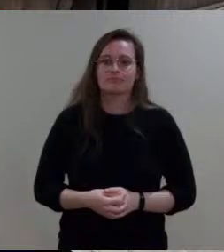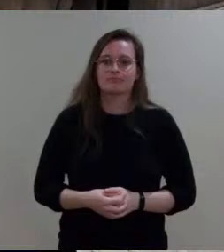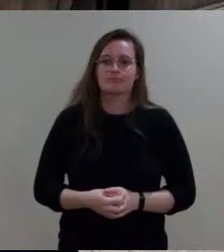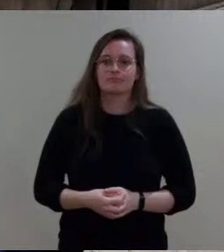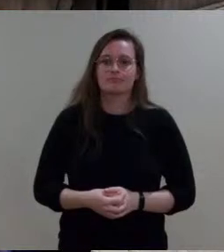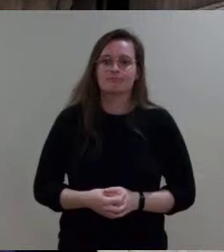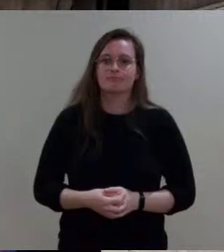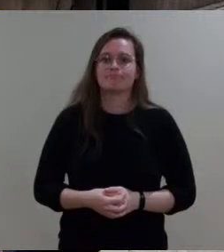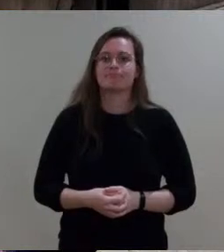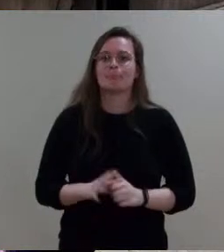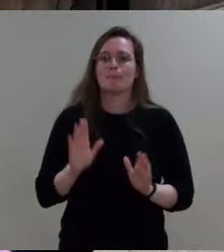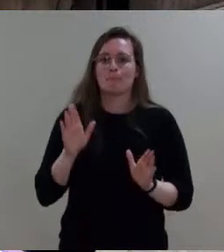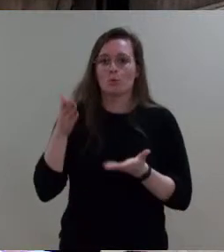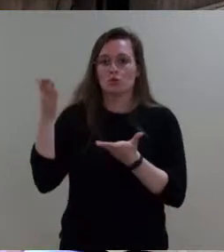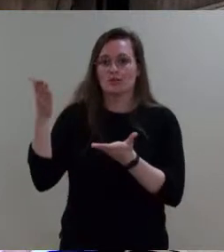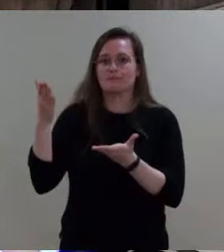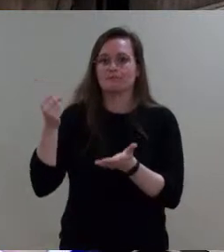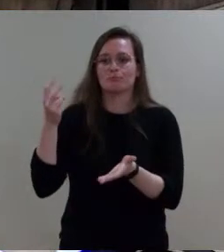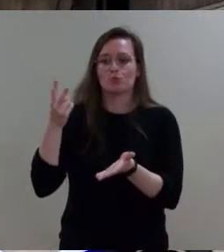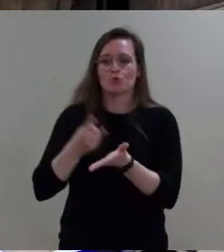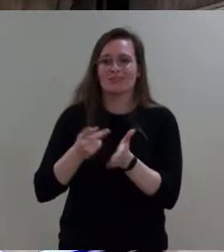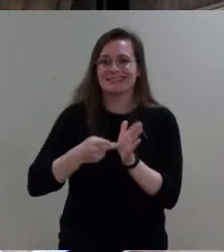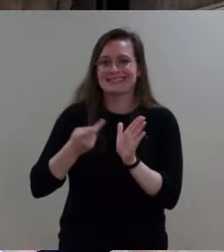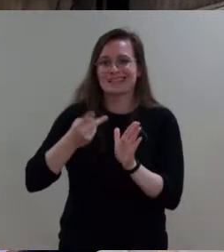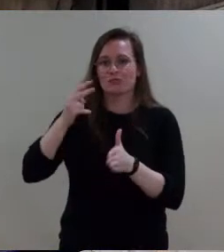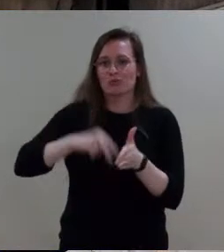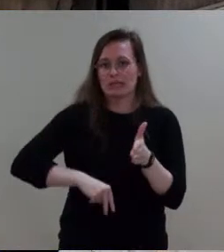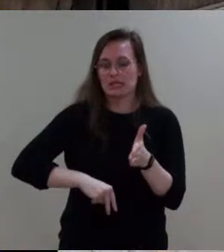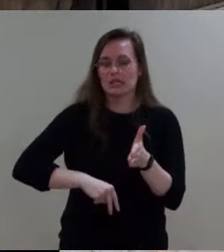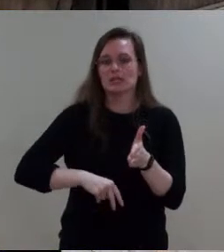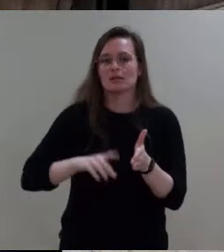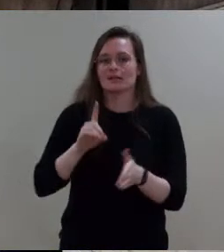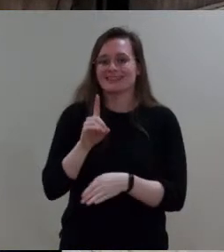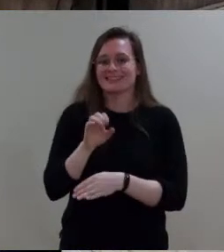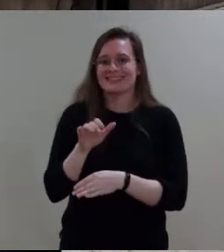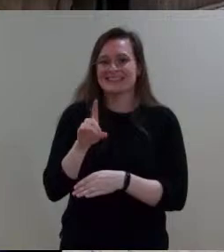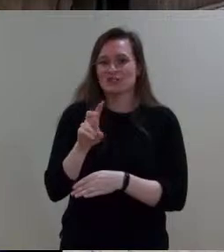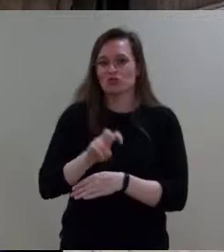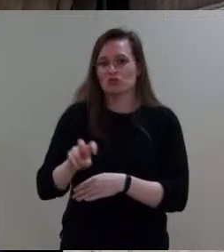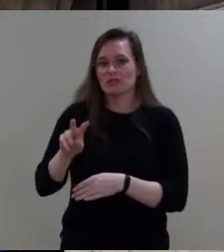adoption of the motion to approve second reading of the deed transfer tax bylaw.